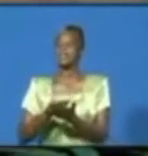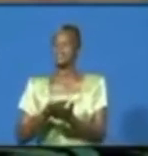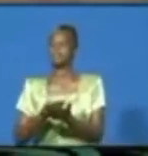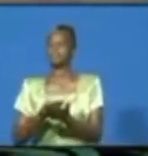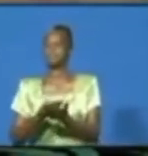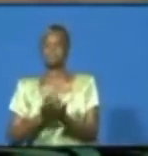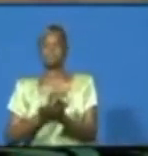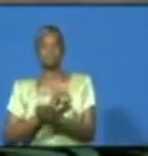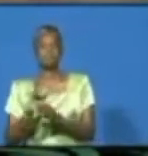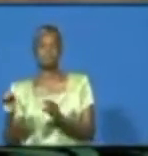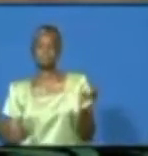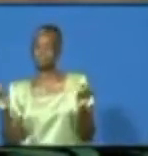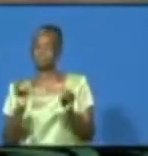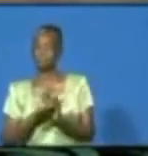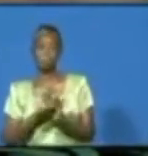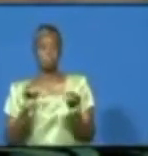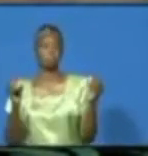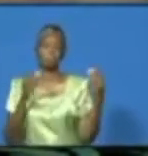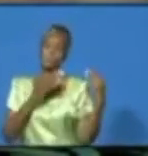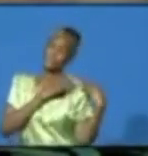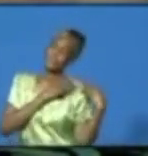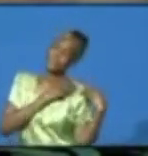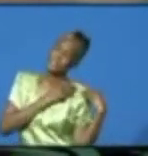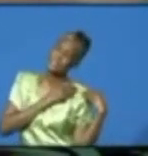Not a burden we bear.